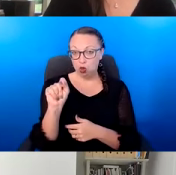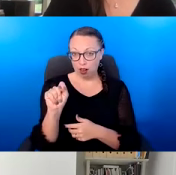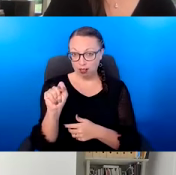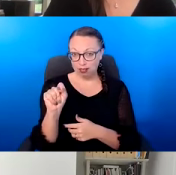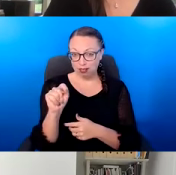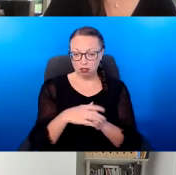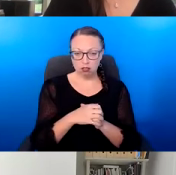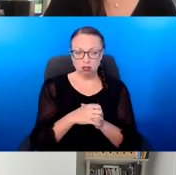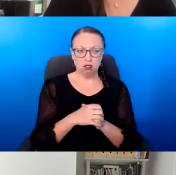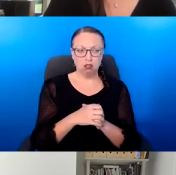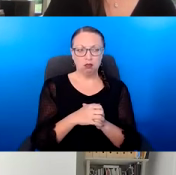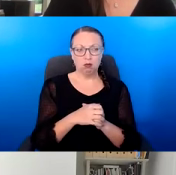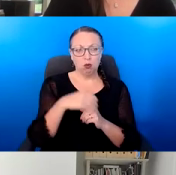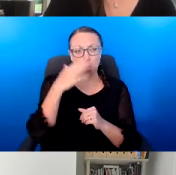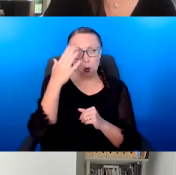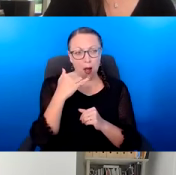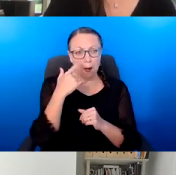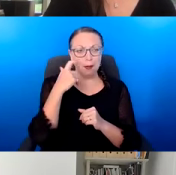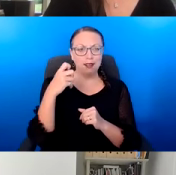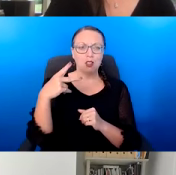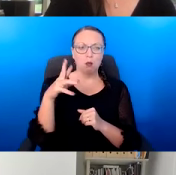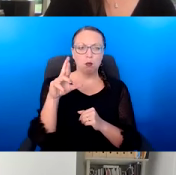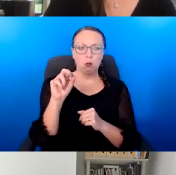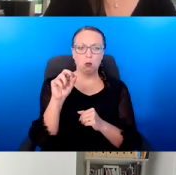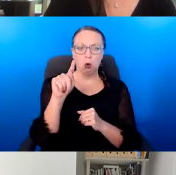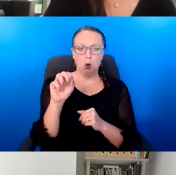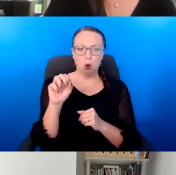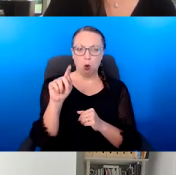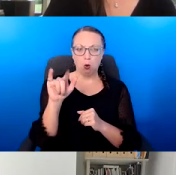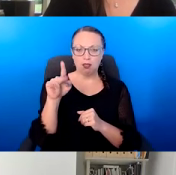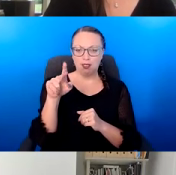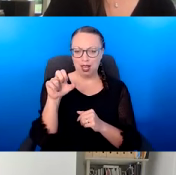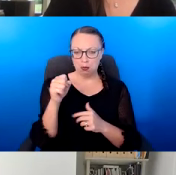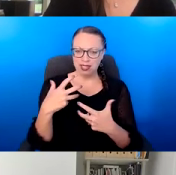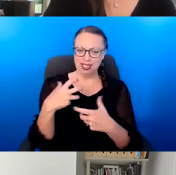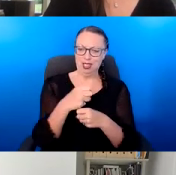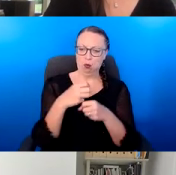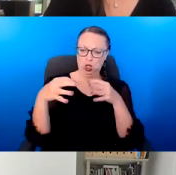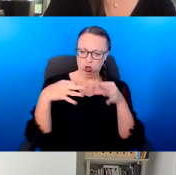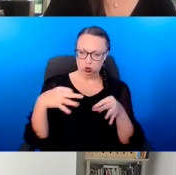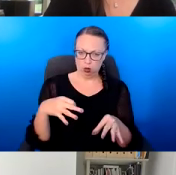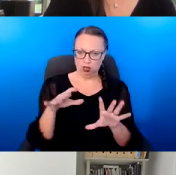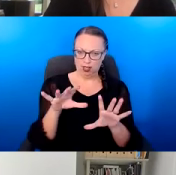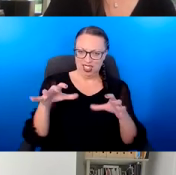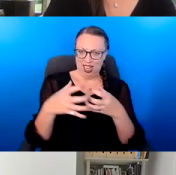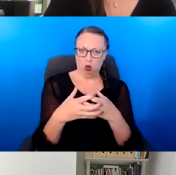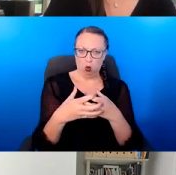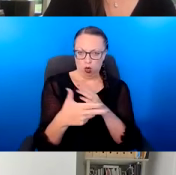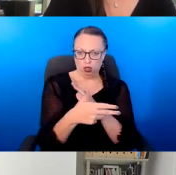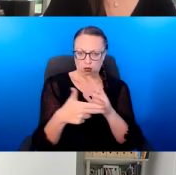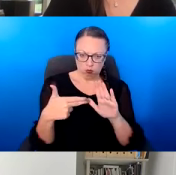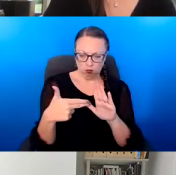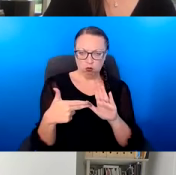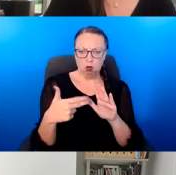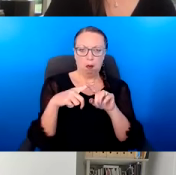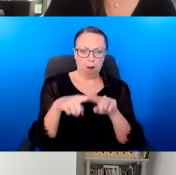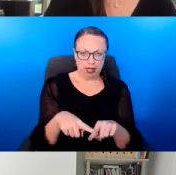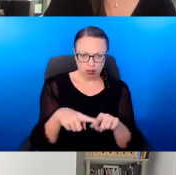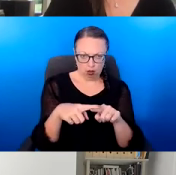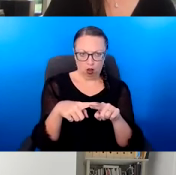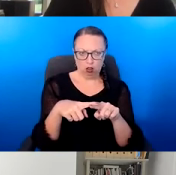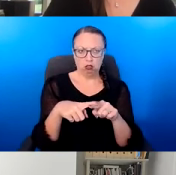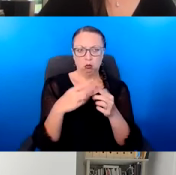here, that's because they're prototypes, which are summary descriptions of a category as a whole based on properties that are